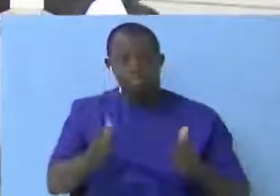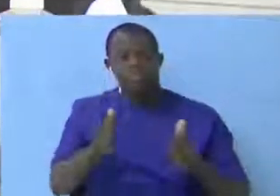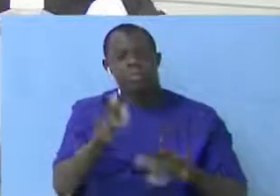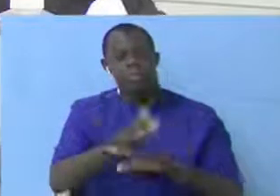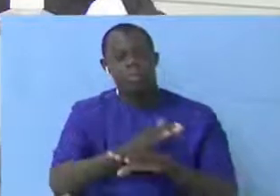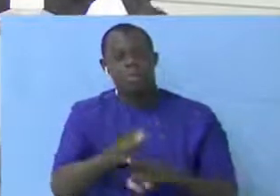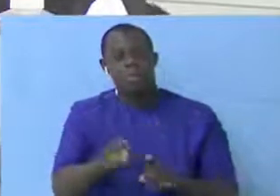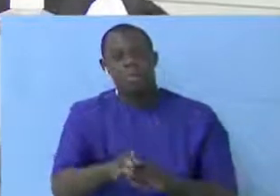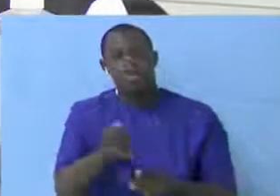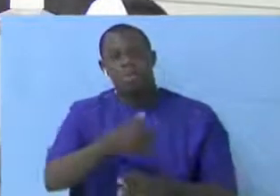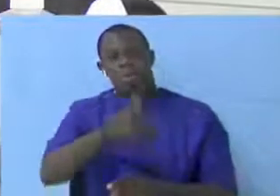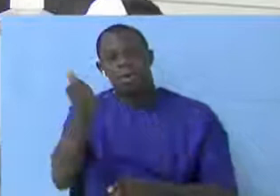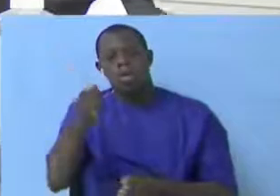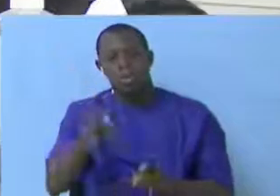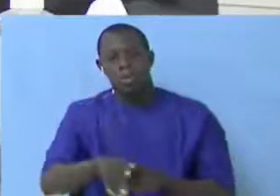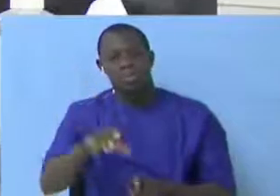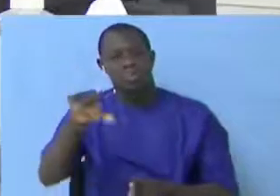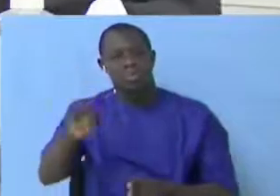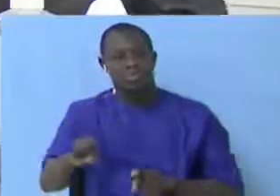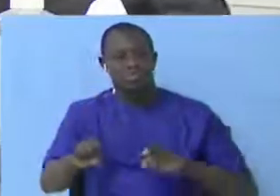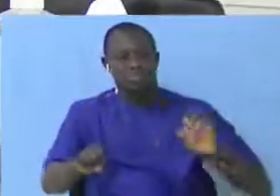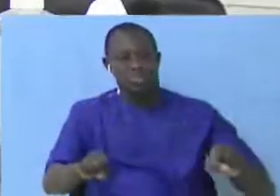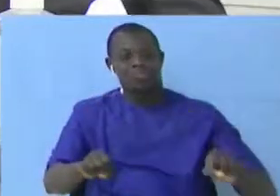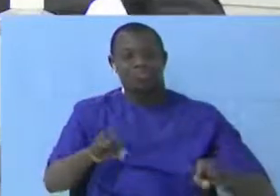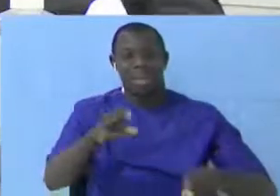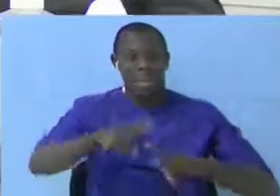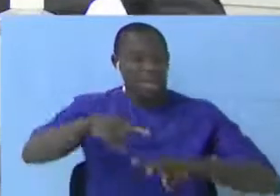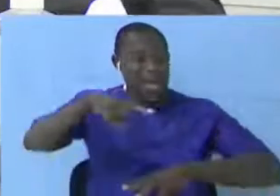You know, others holding legs, others holding hands. And